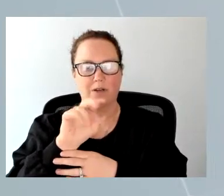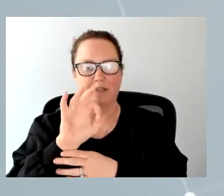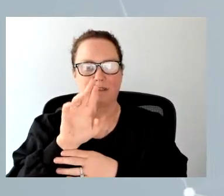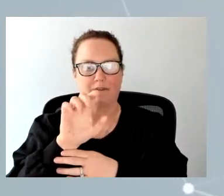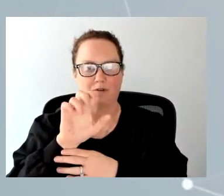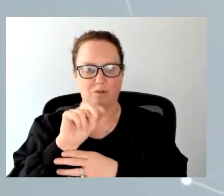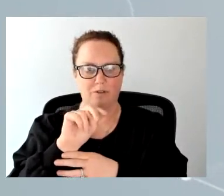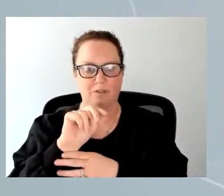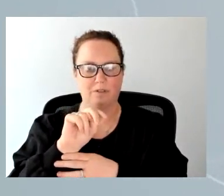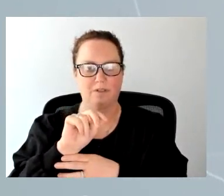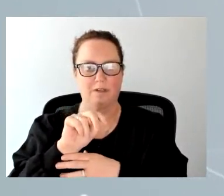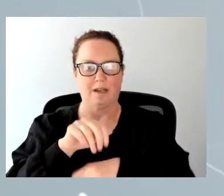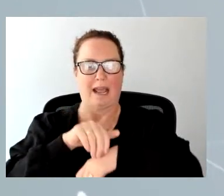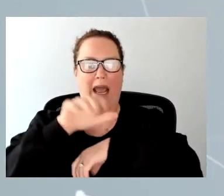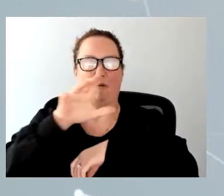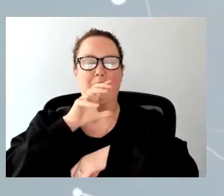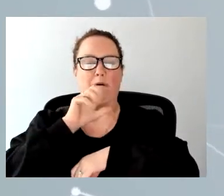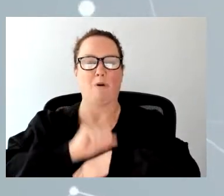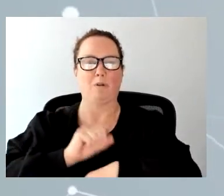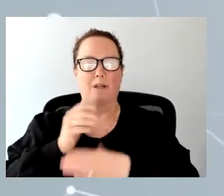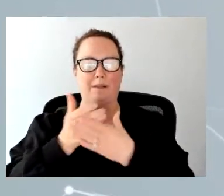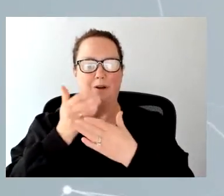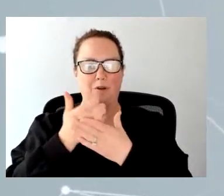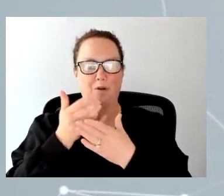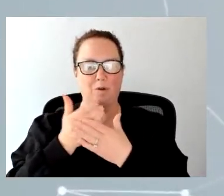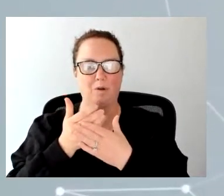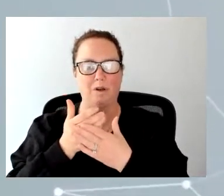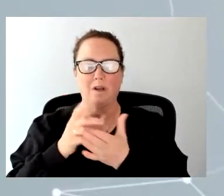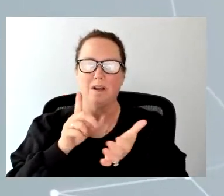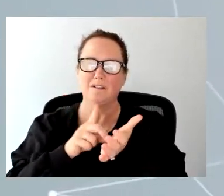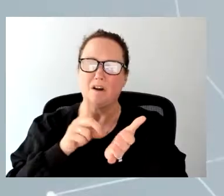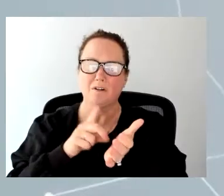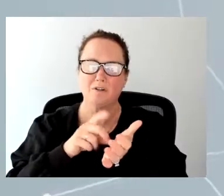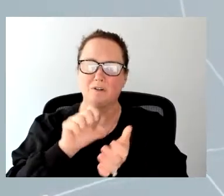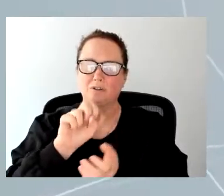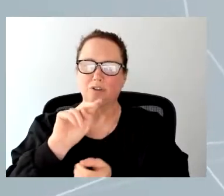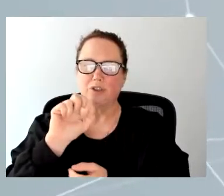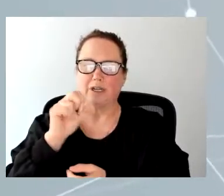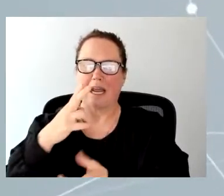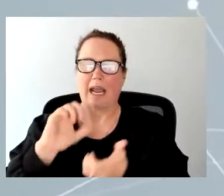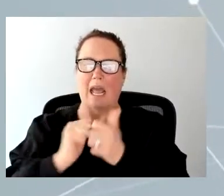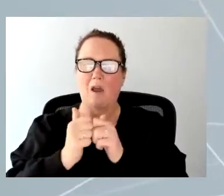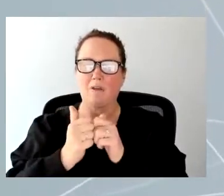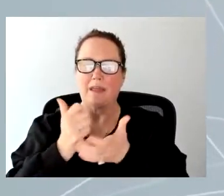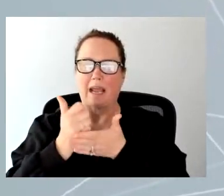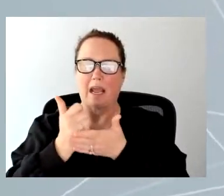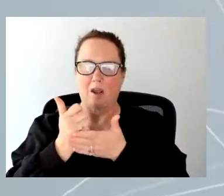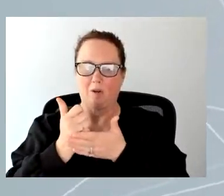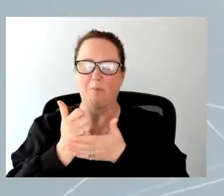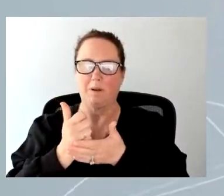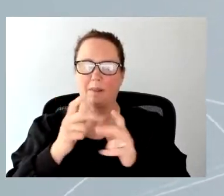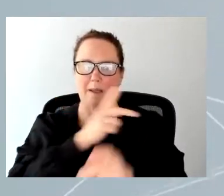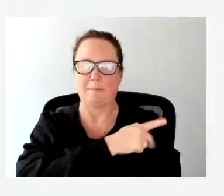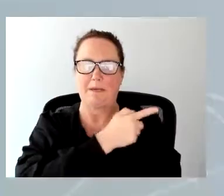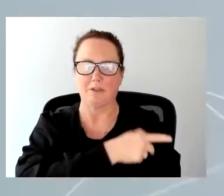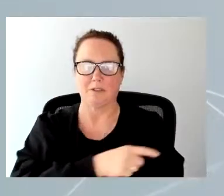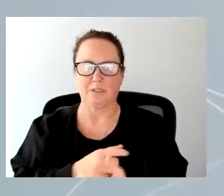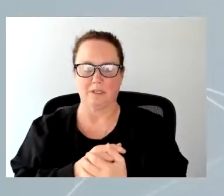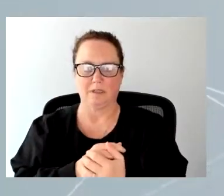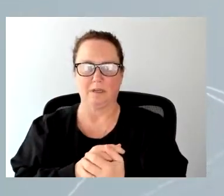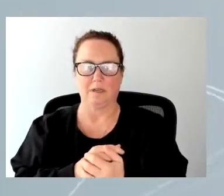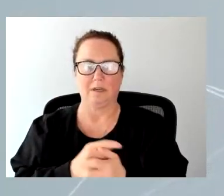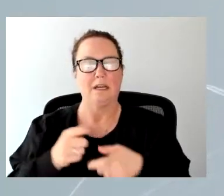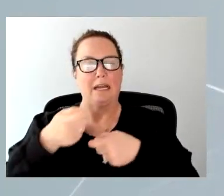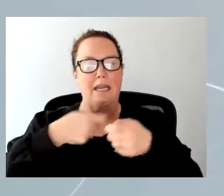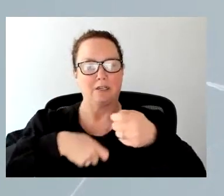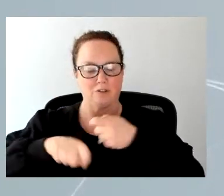Yes. Dr. Shanae, how do these transfusions help the patient? Absolutely. So this is called exchange